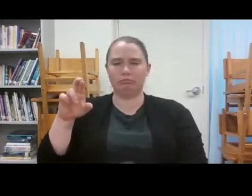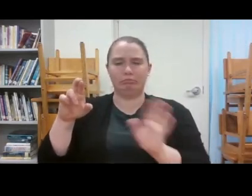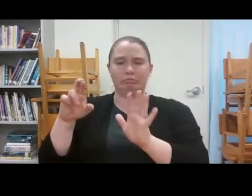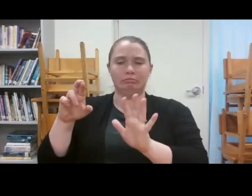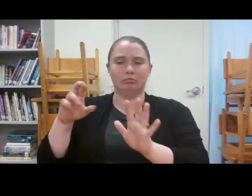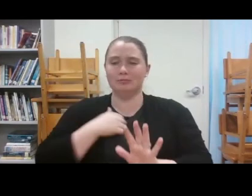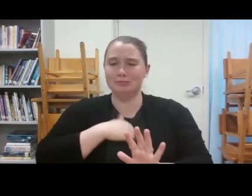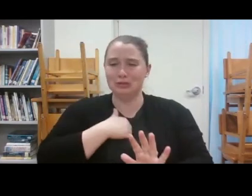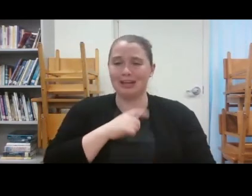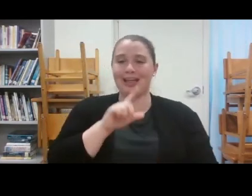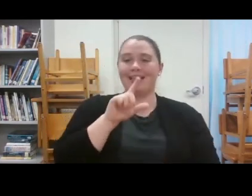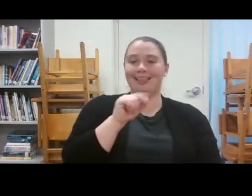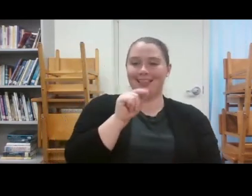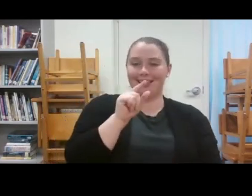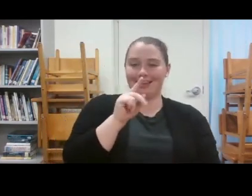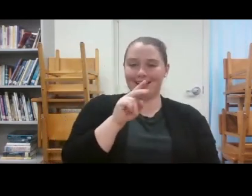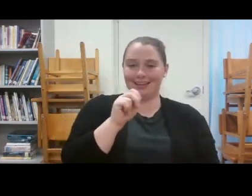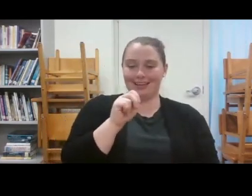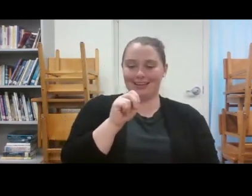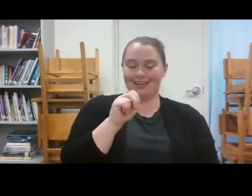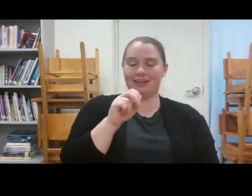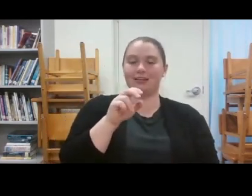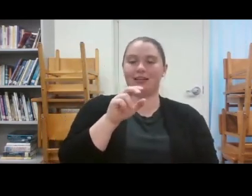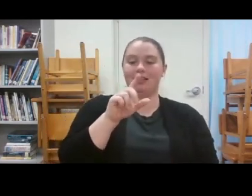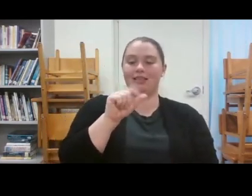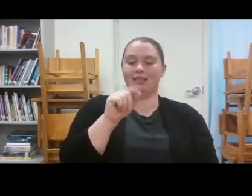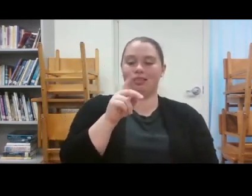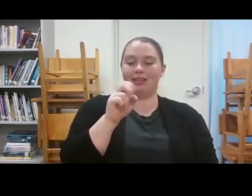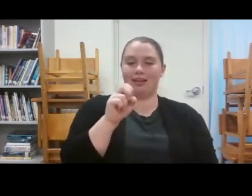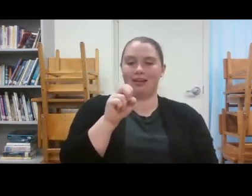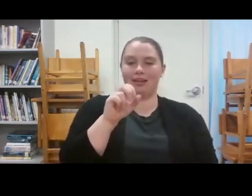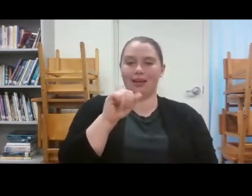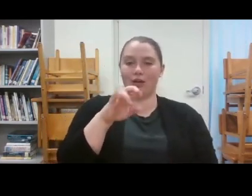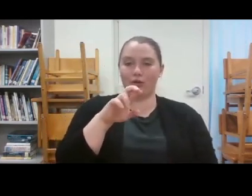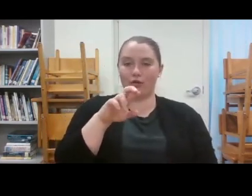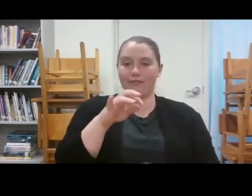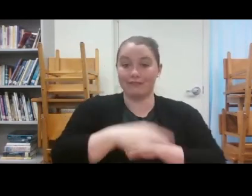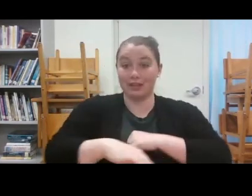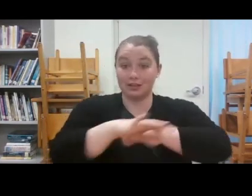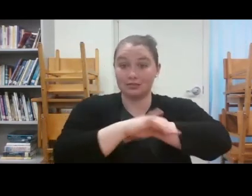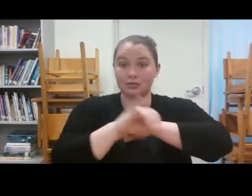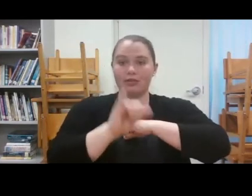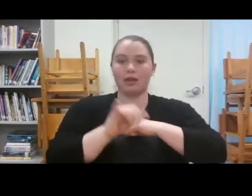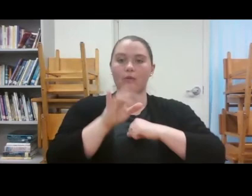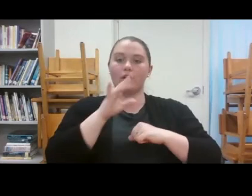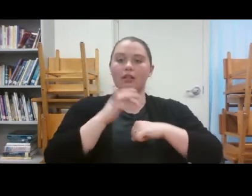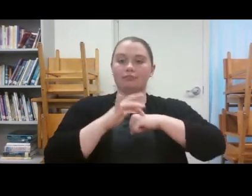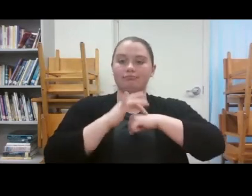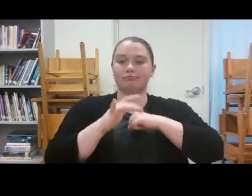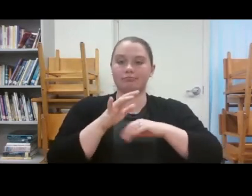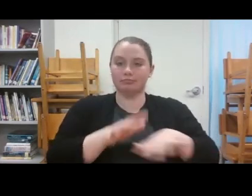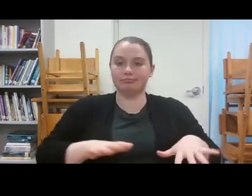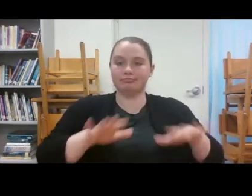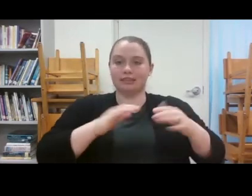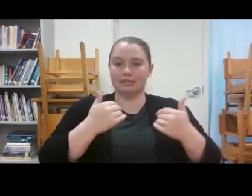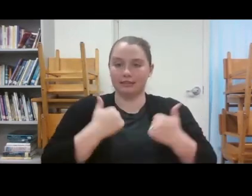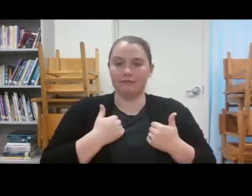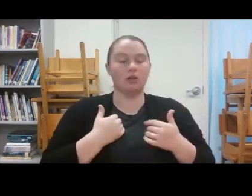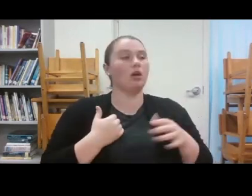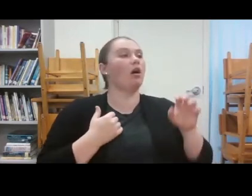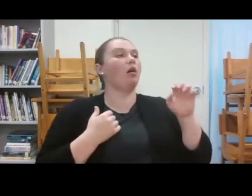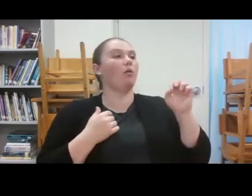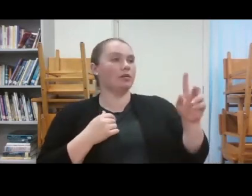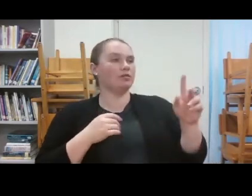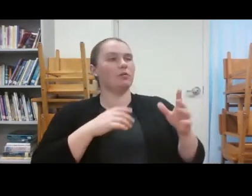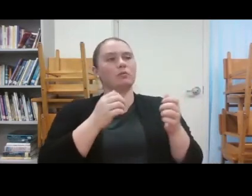Air Fields. Yeah, the baseball so fields. we would have the available space on site to do so. Okay, and then with the